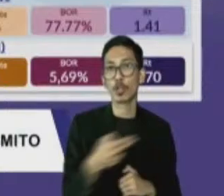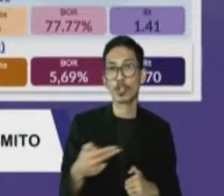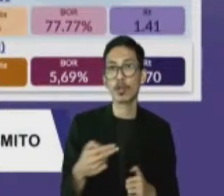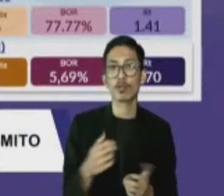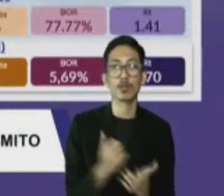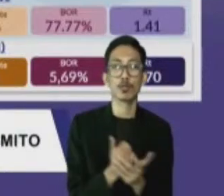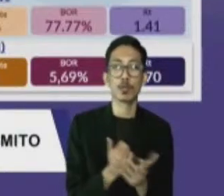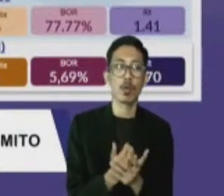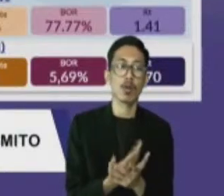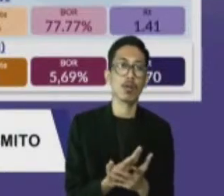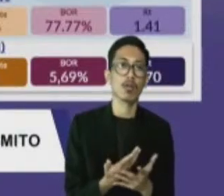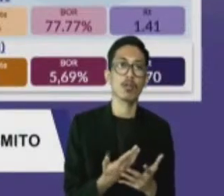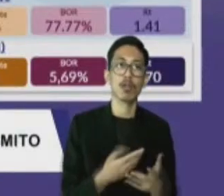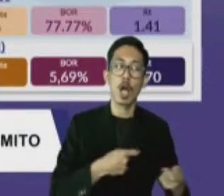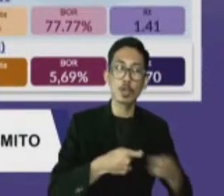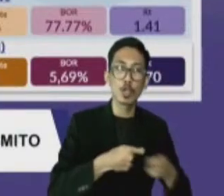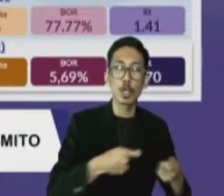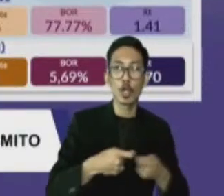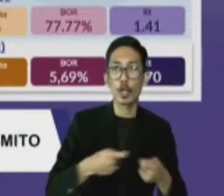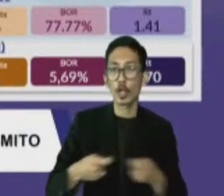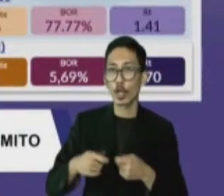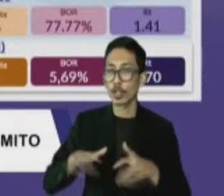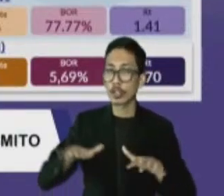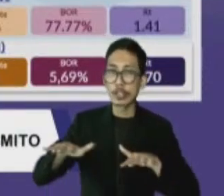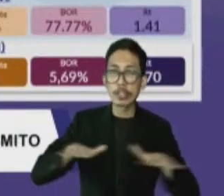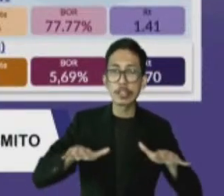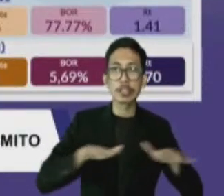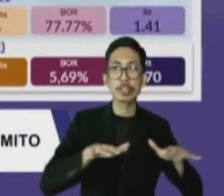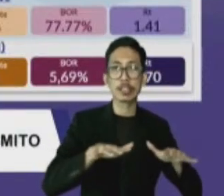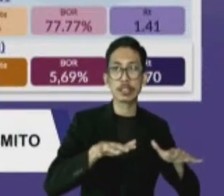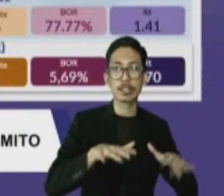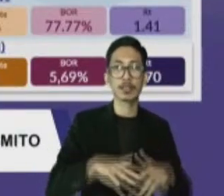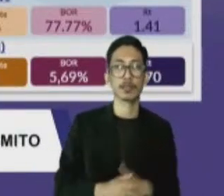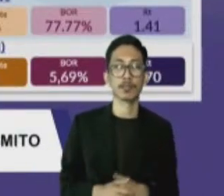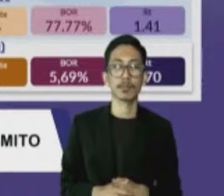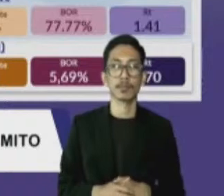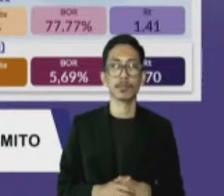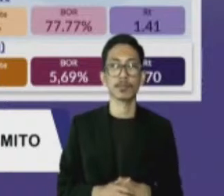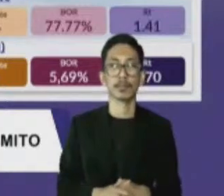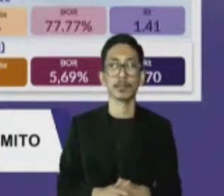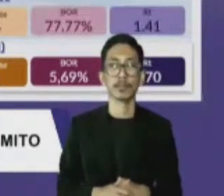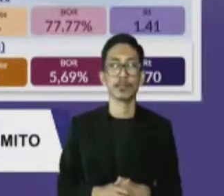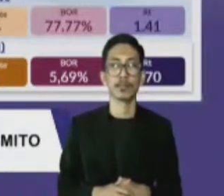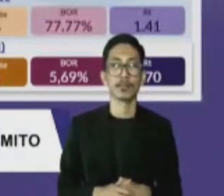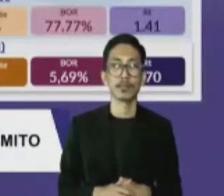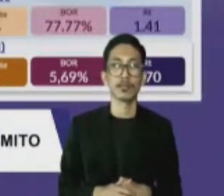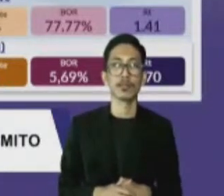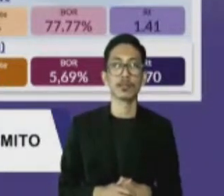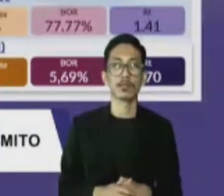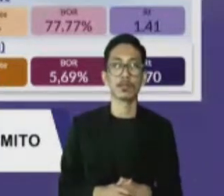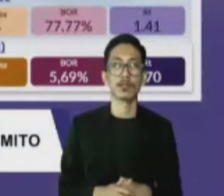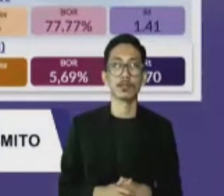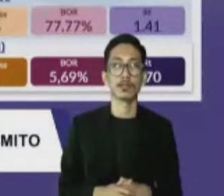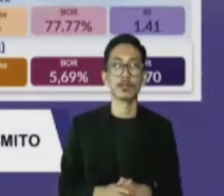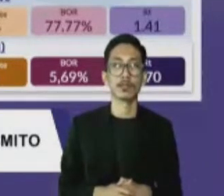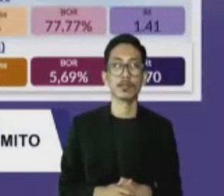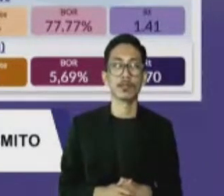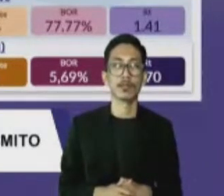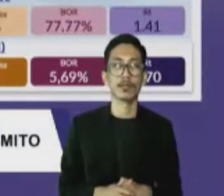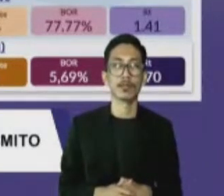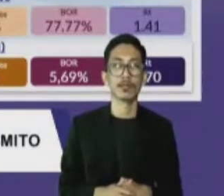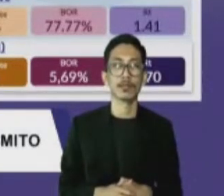spiked, and the decisions to conduct gradual opening was based on the pattern of the increase in